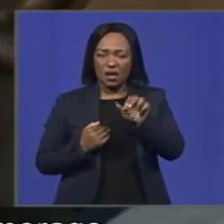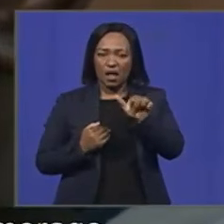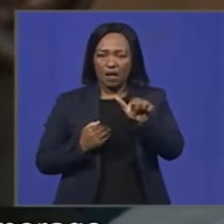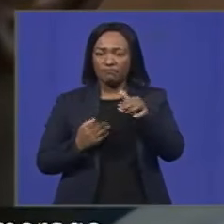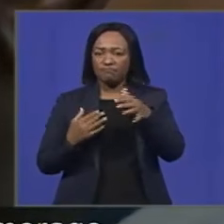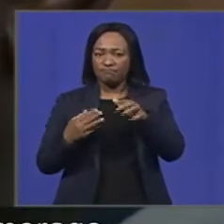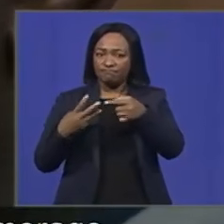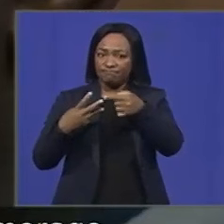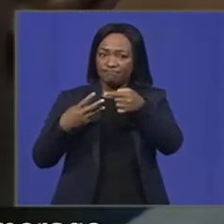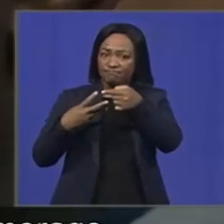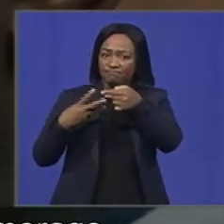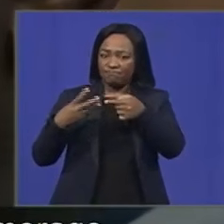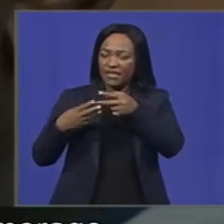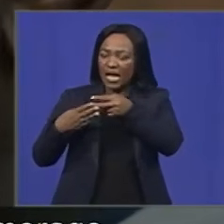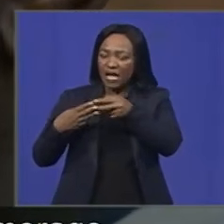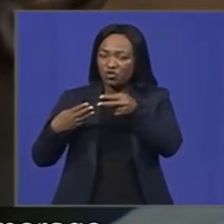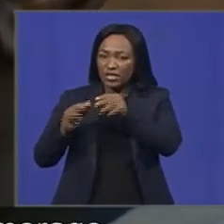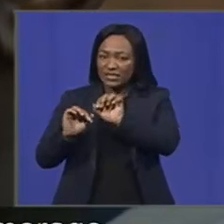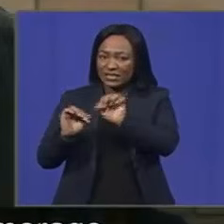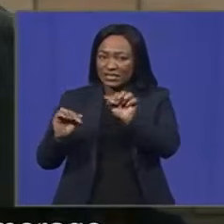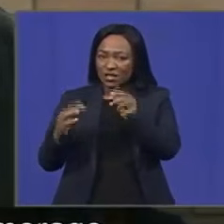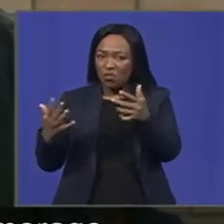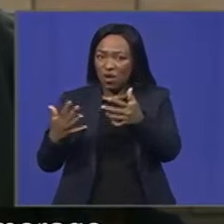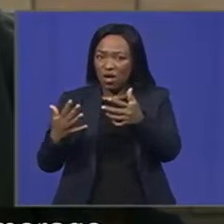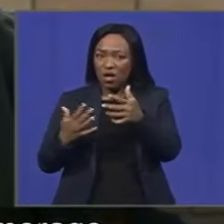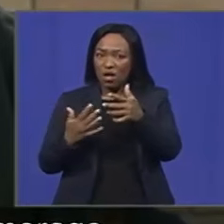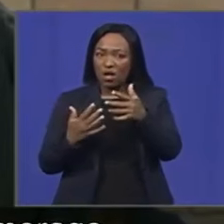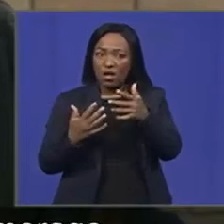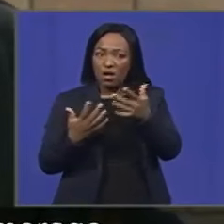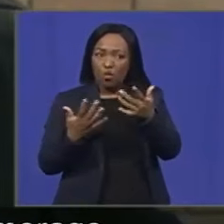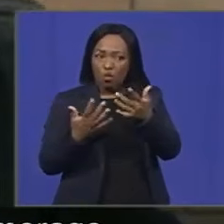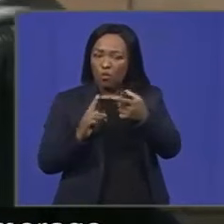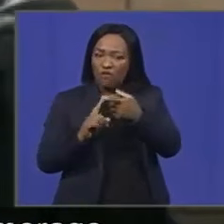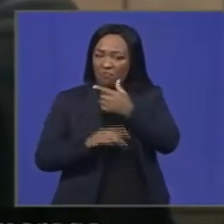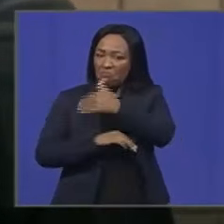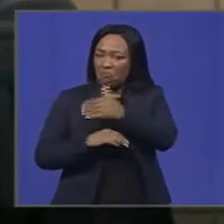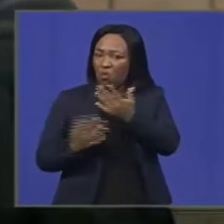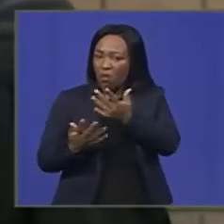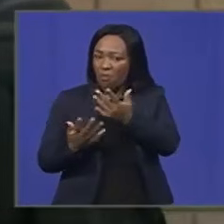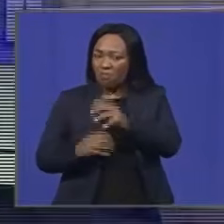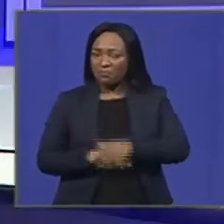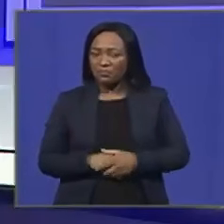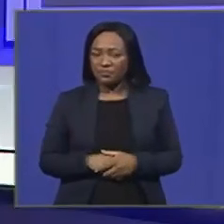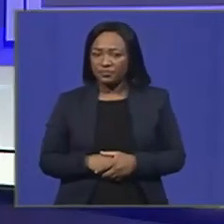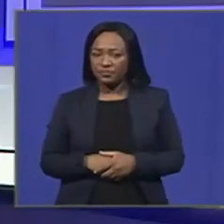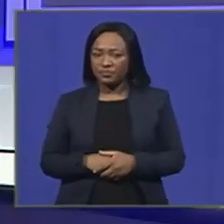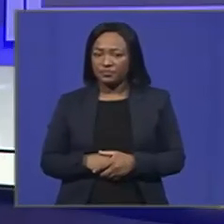totobatsa makwaloitshupo, diaterese le maemo a bone a bofulogedi.